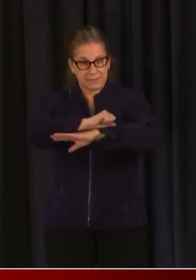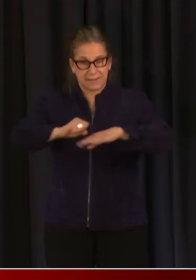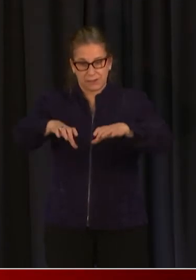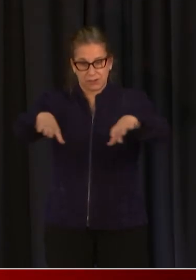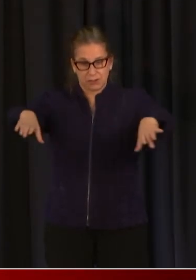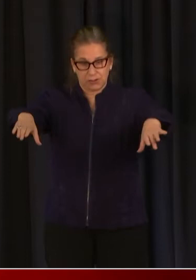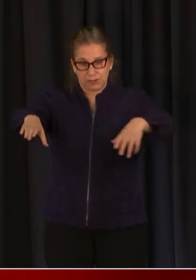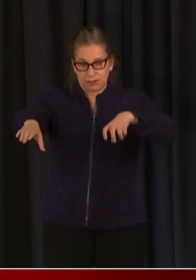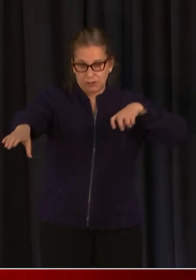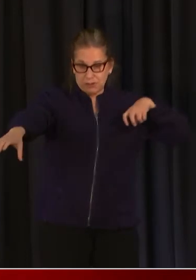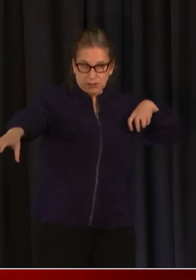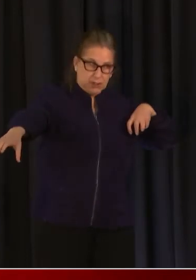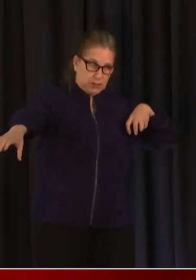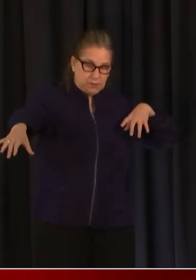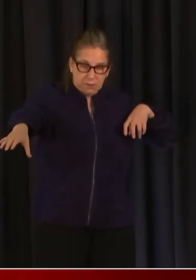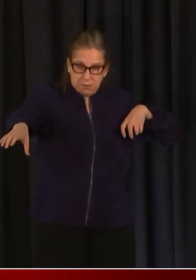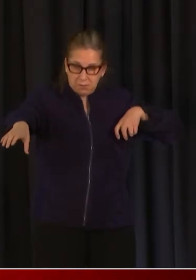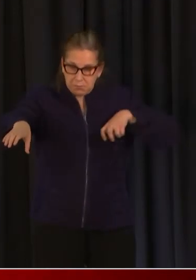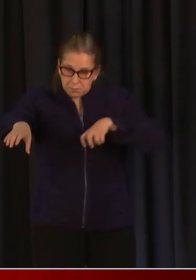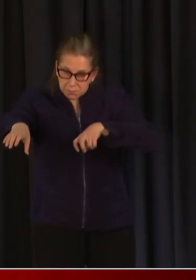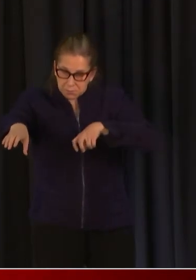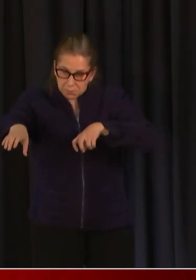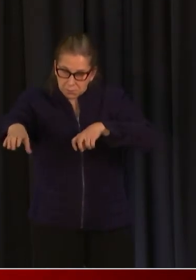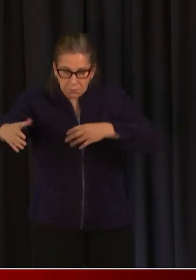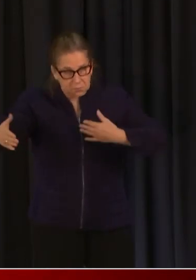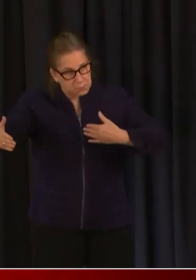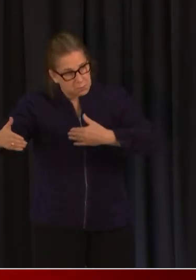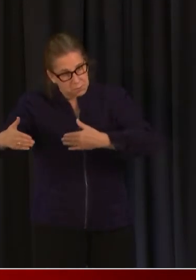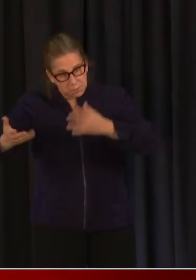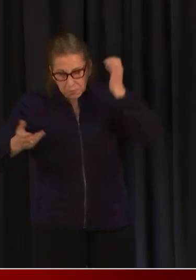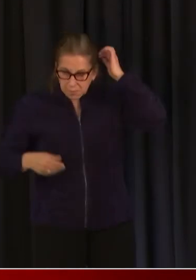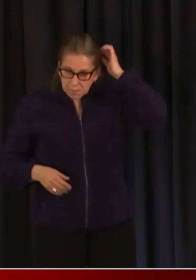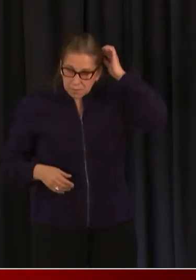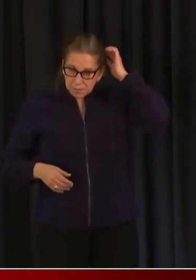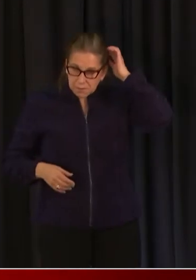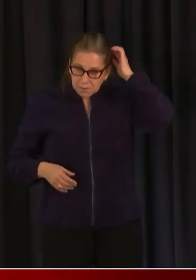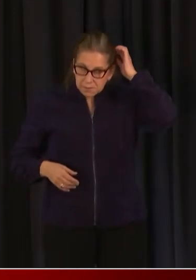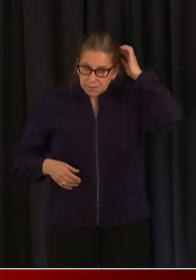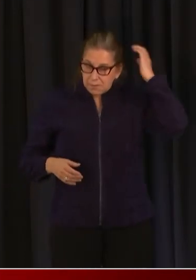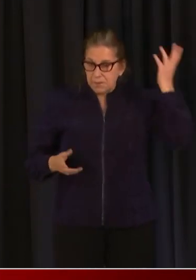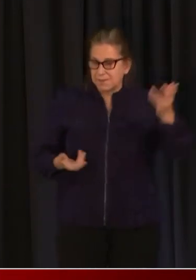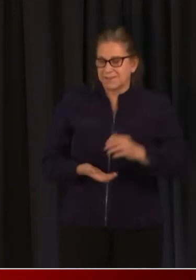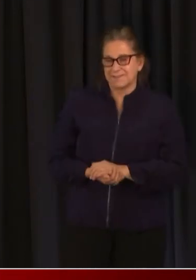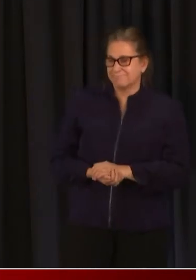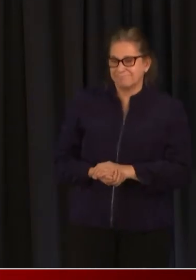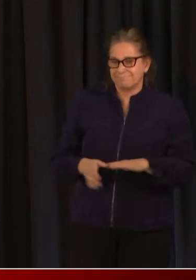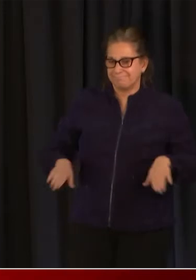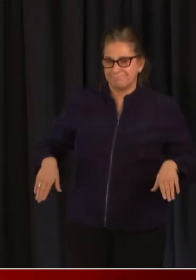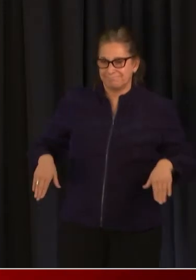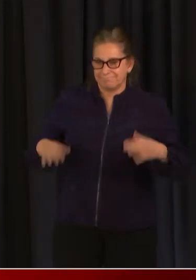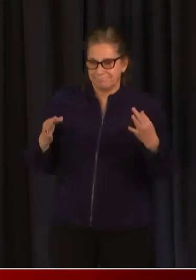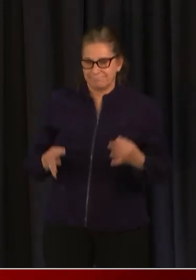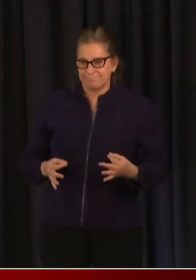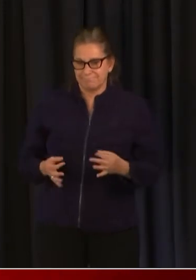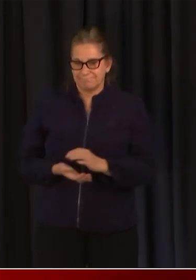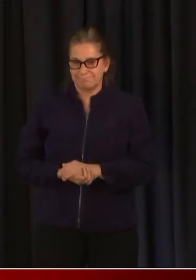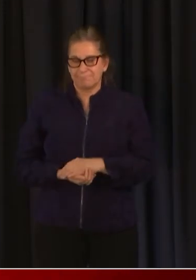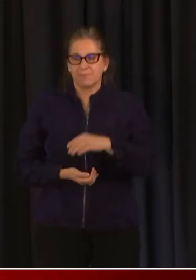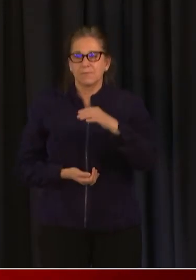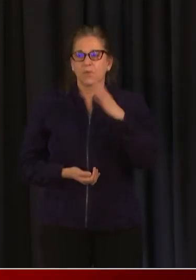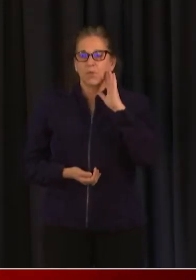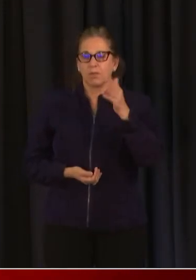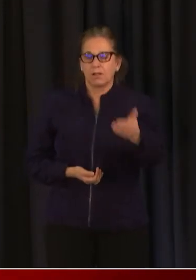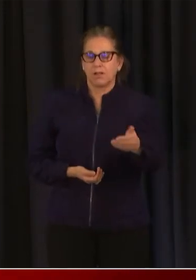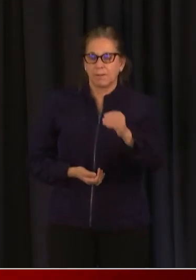would have mentioned having bar seating. So We're not having bar seating, and we haven't considered it for May 1st. But